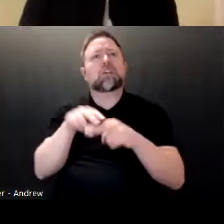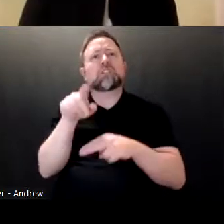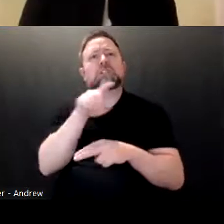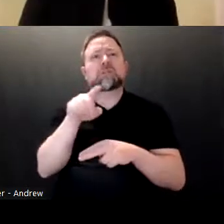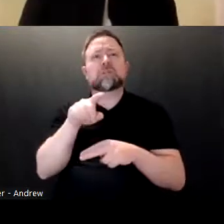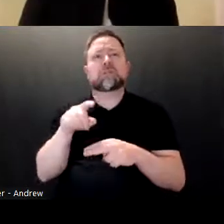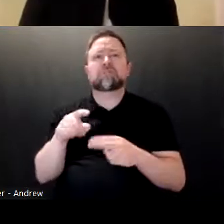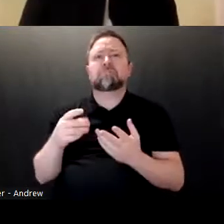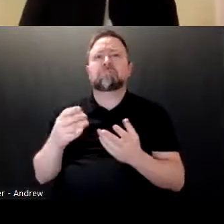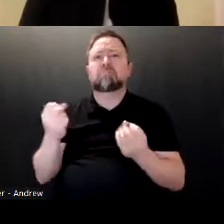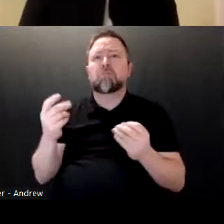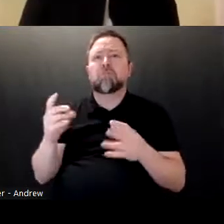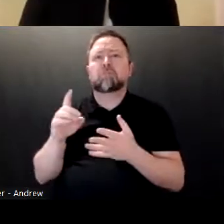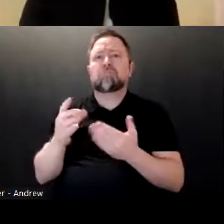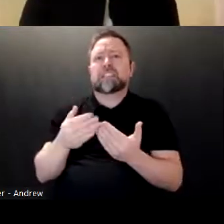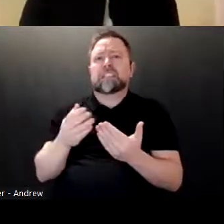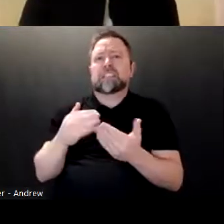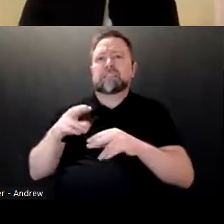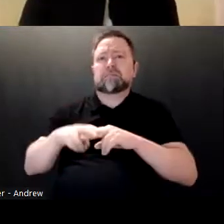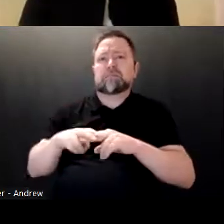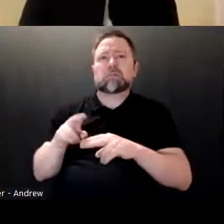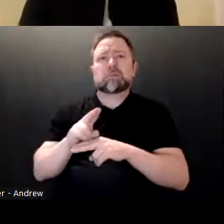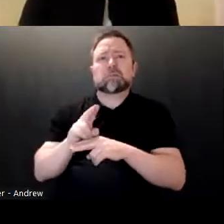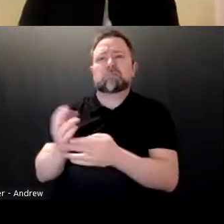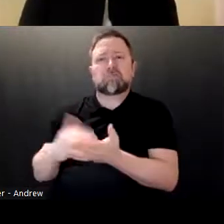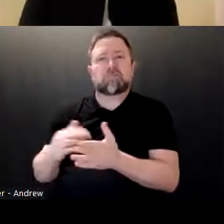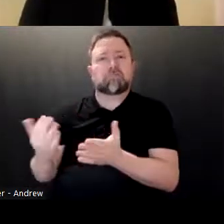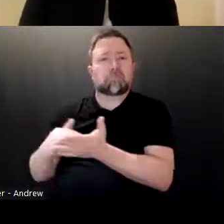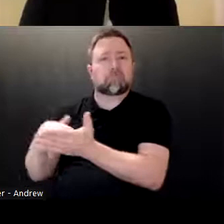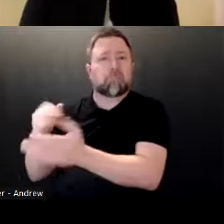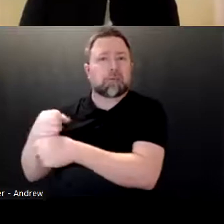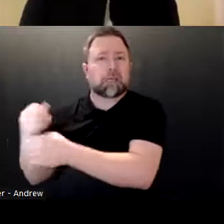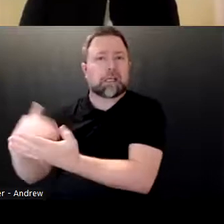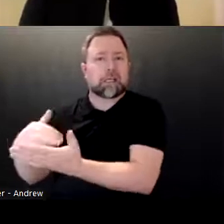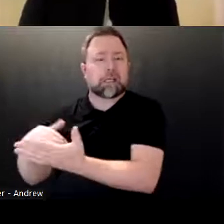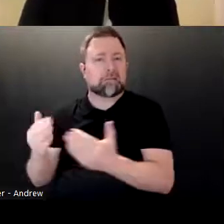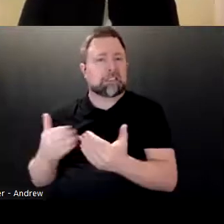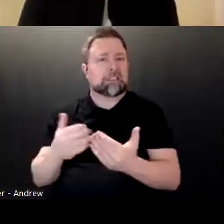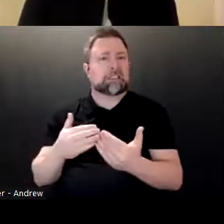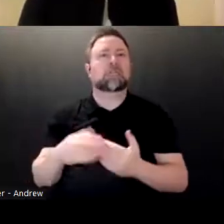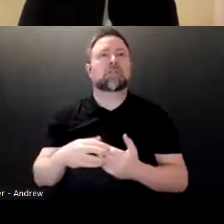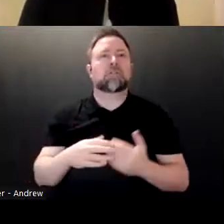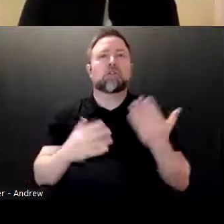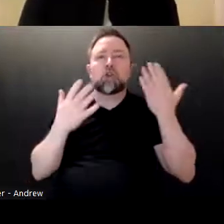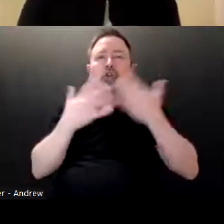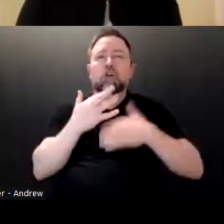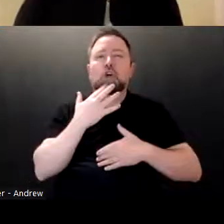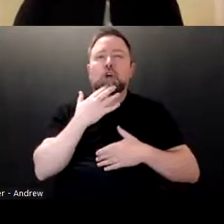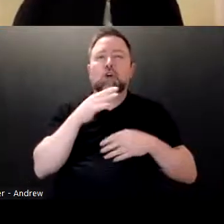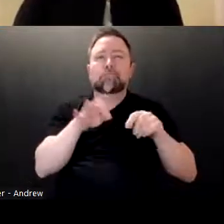nature with hand tools. And here we see the desk open.